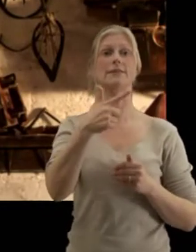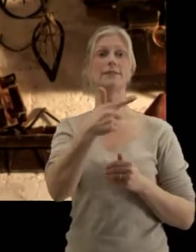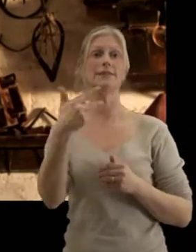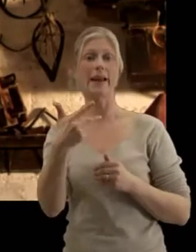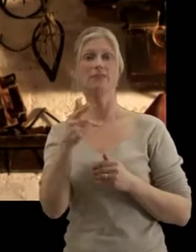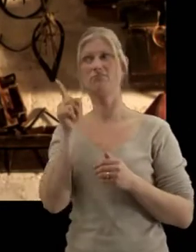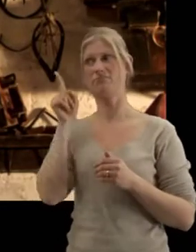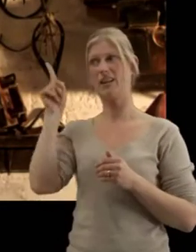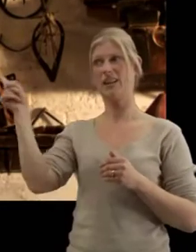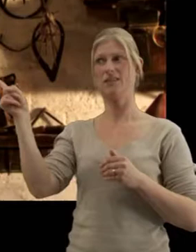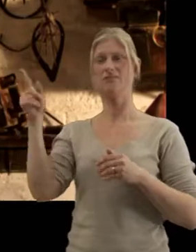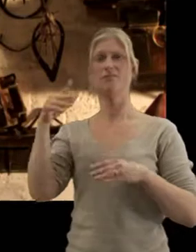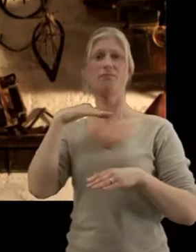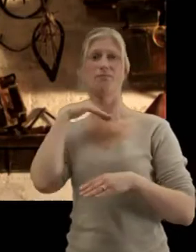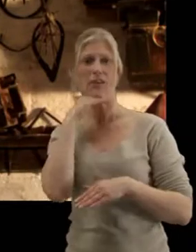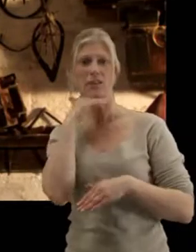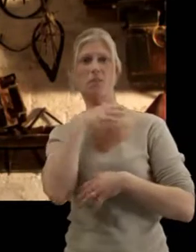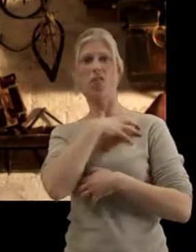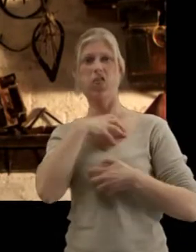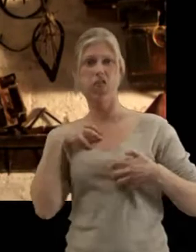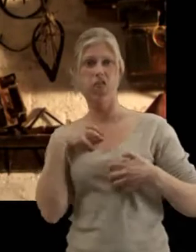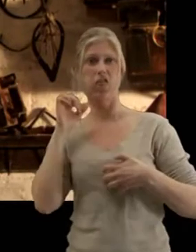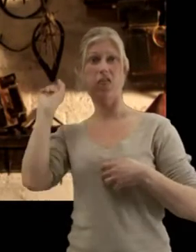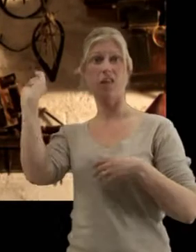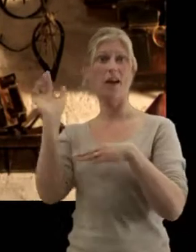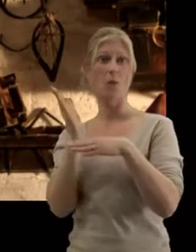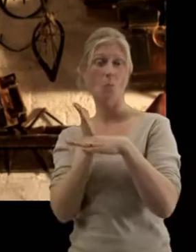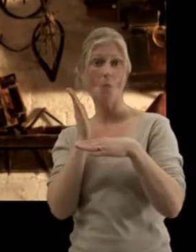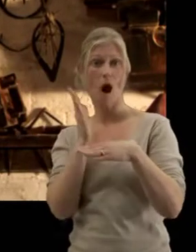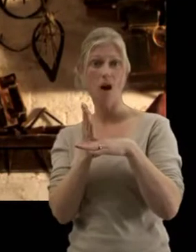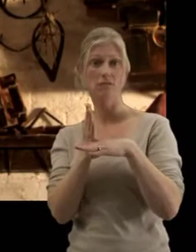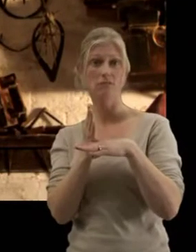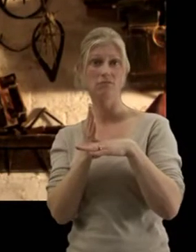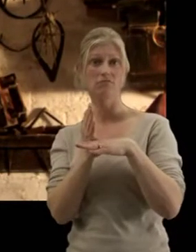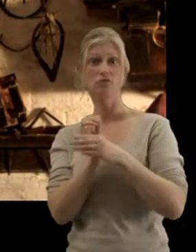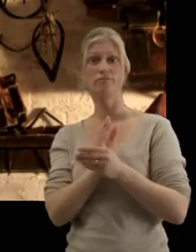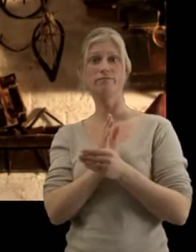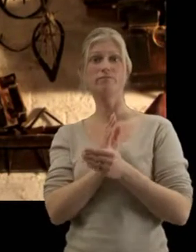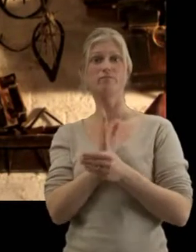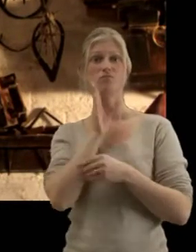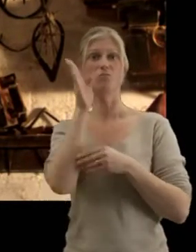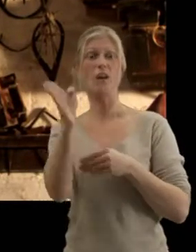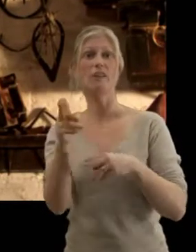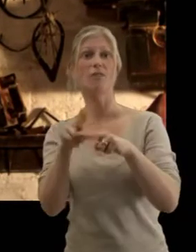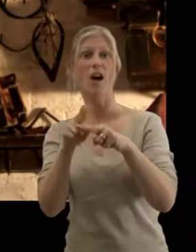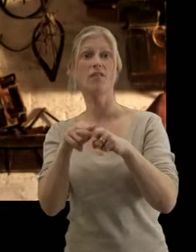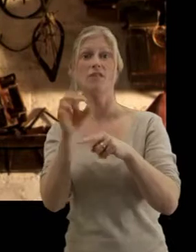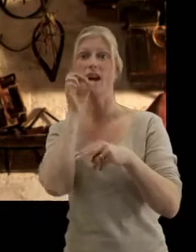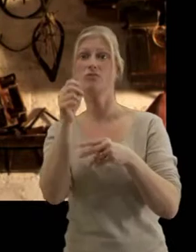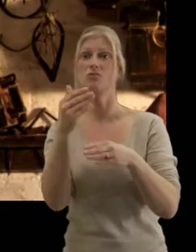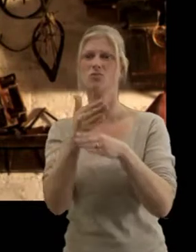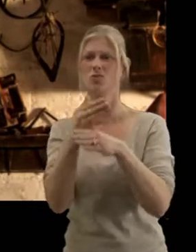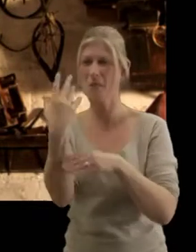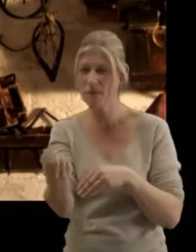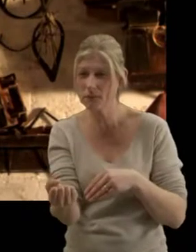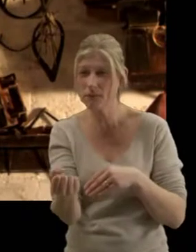1978 I got fed up and disgruntled with what I was doing, and came to see my dad and said, "Is there a job